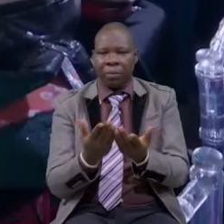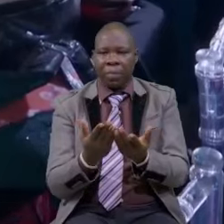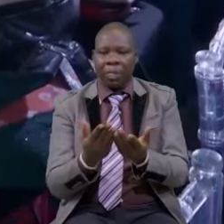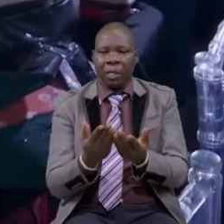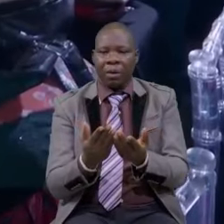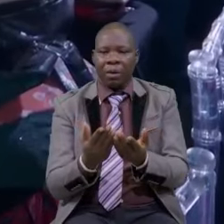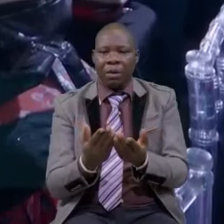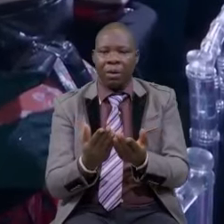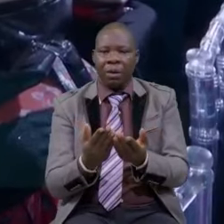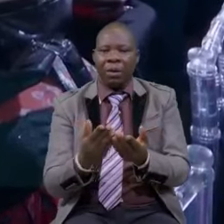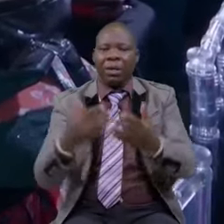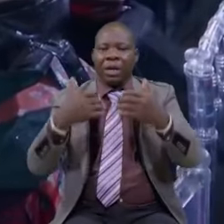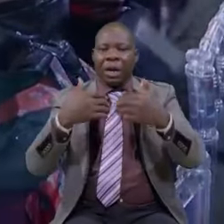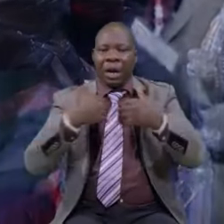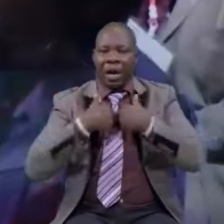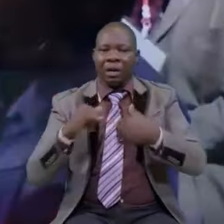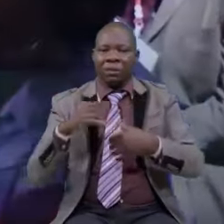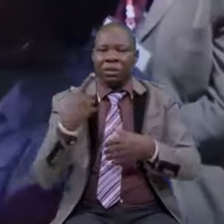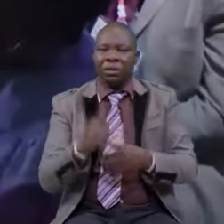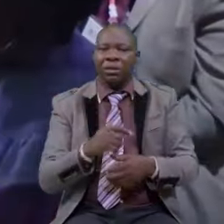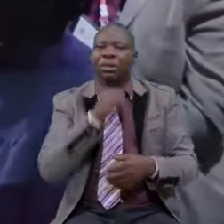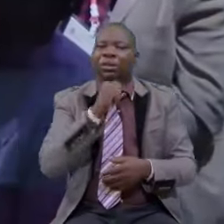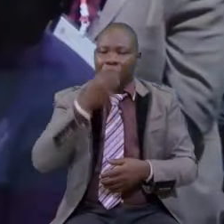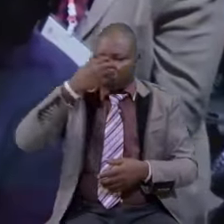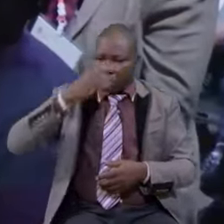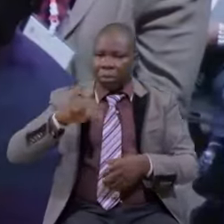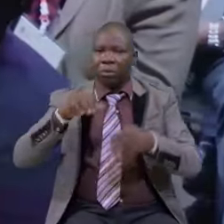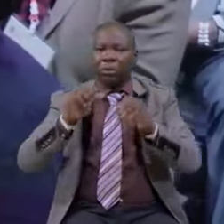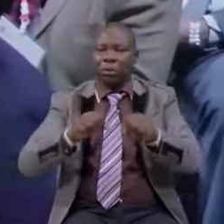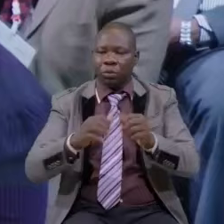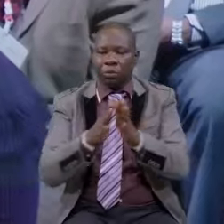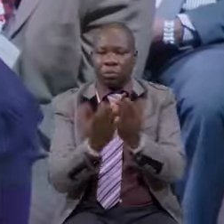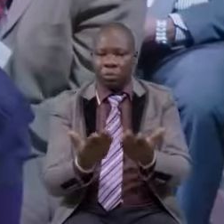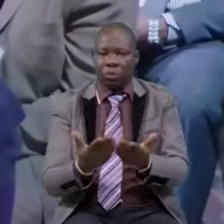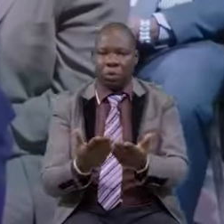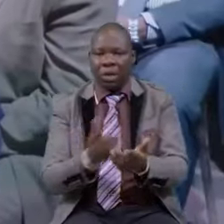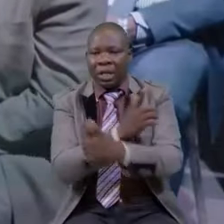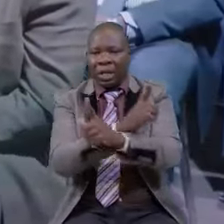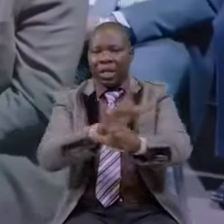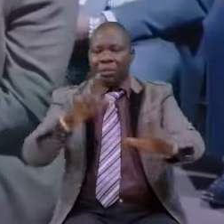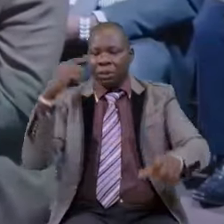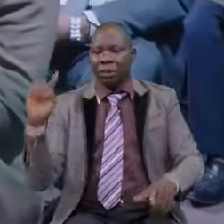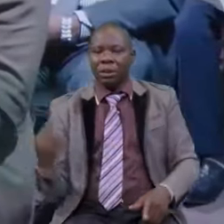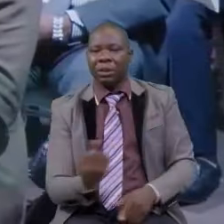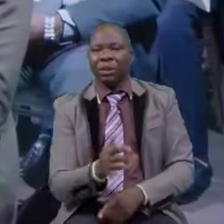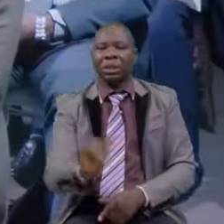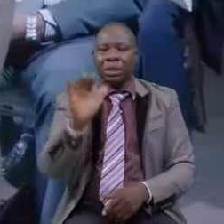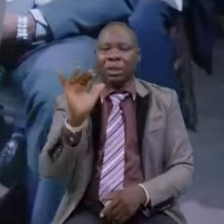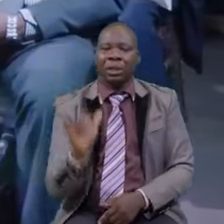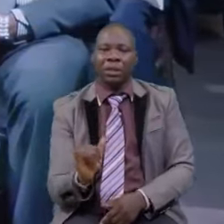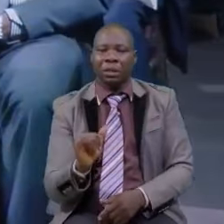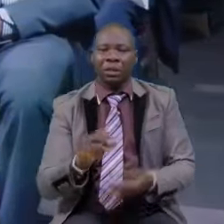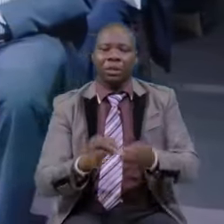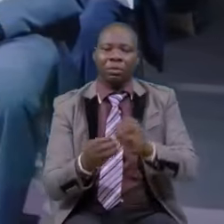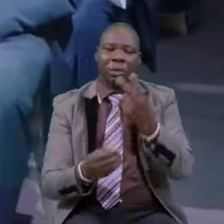incorruptible book, liberating eternally. The Bible, number two, is the broad,